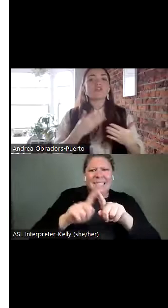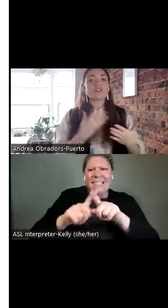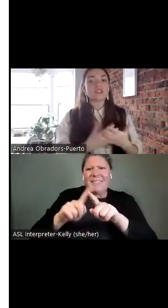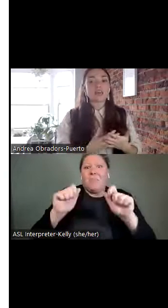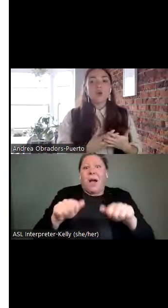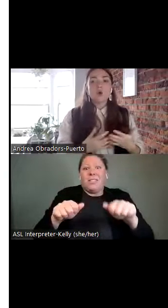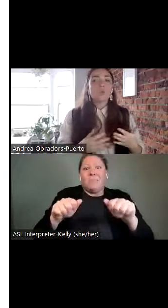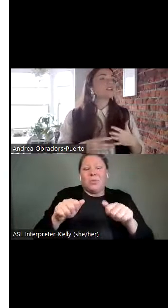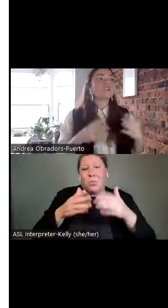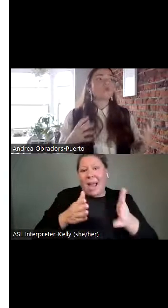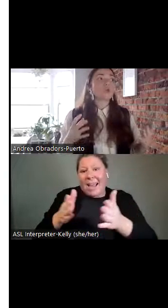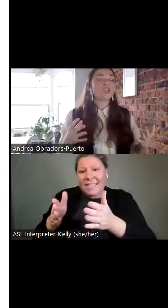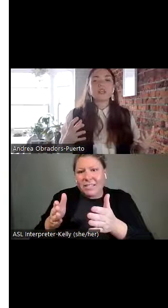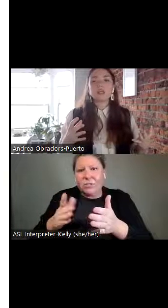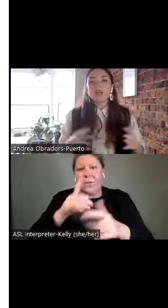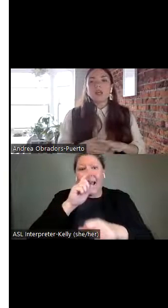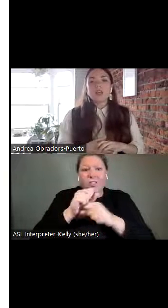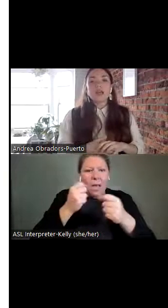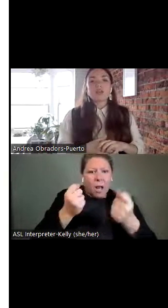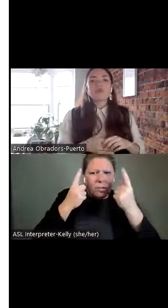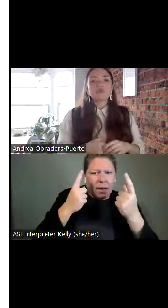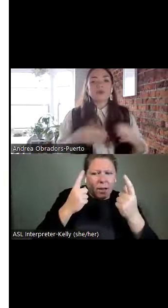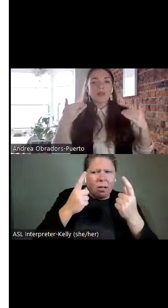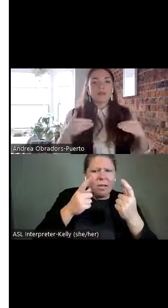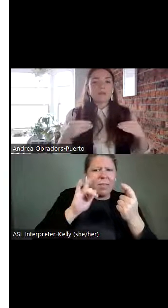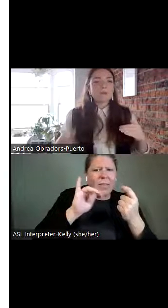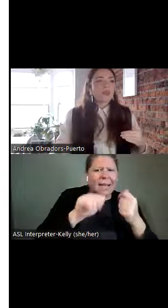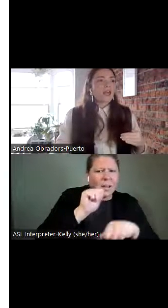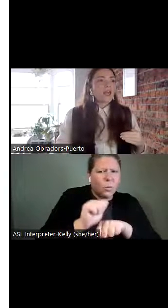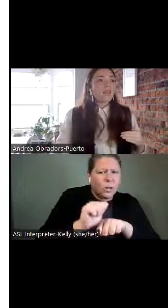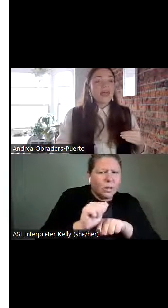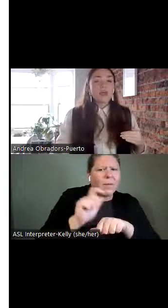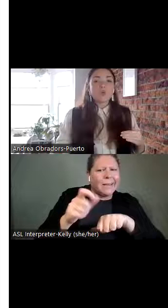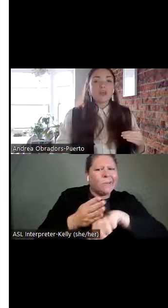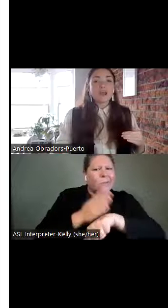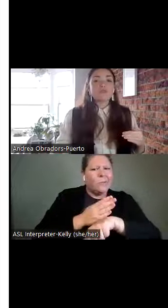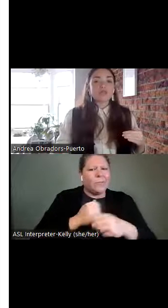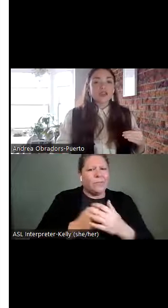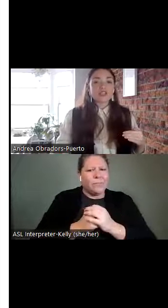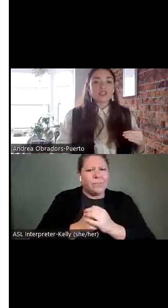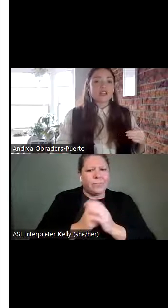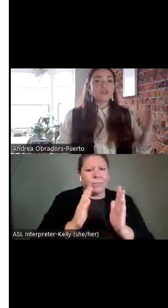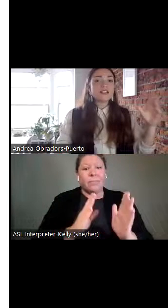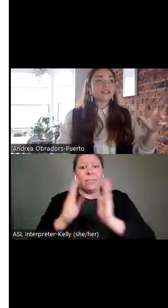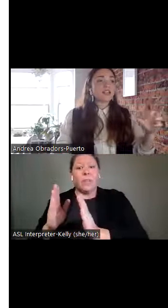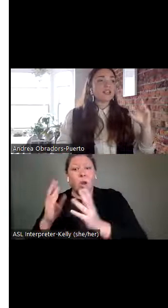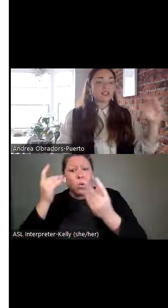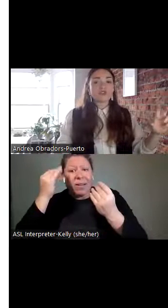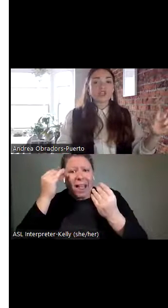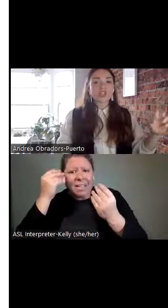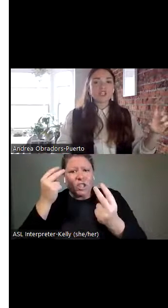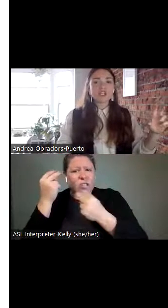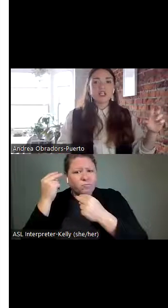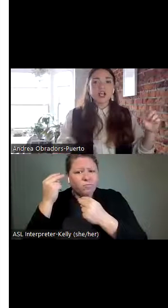really understand what is not working and improve from that. And then we have reflection, and actually this stage